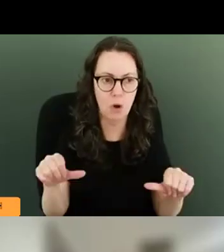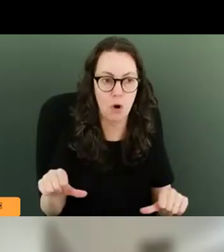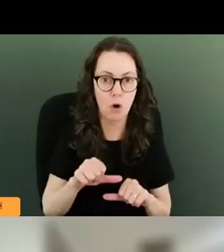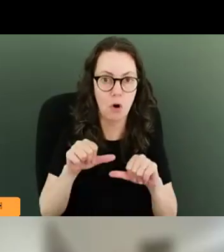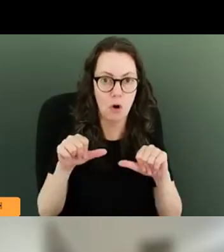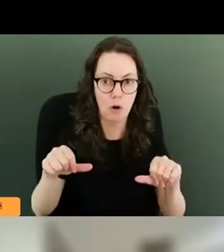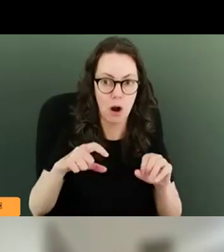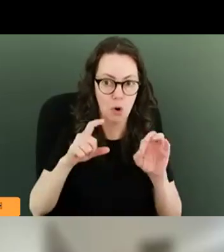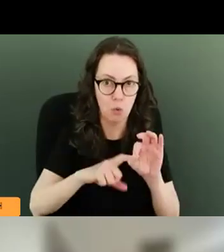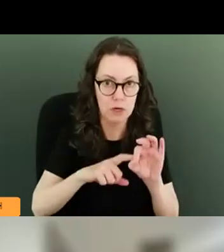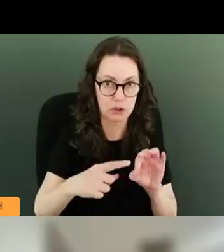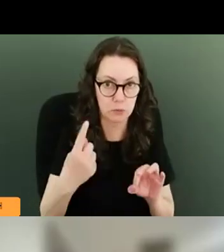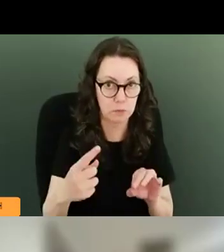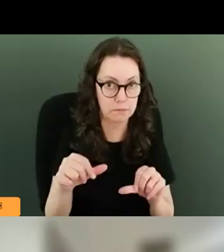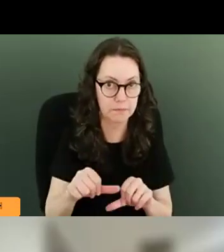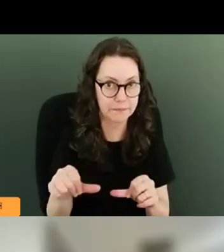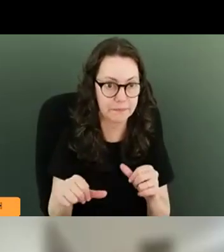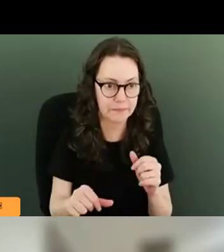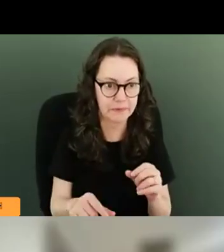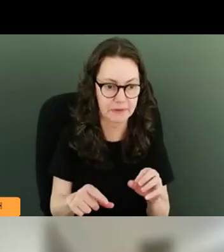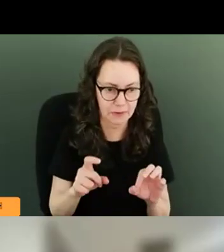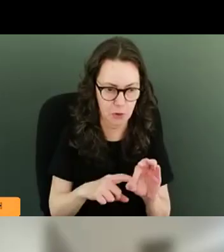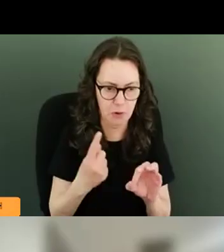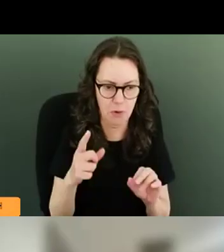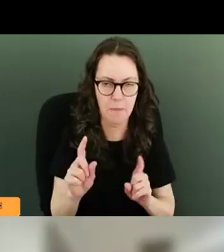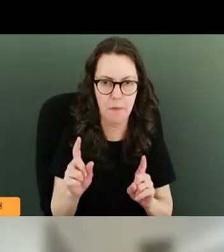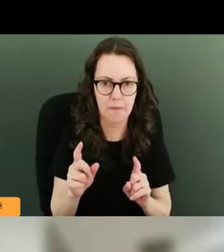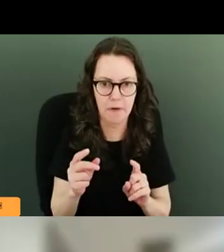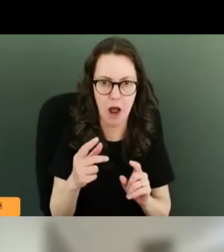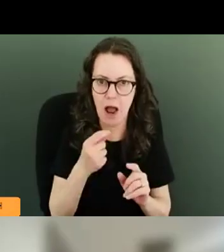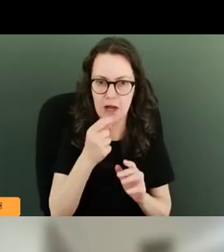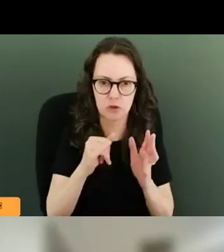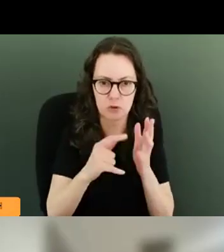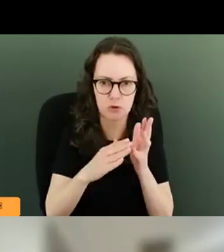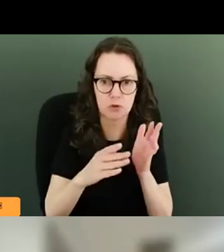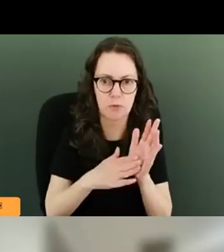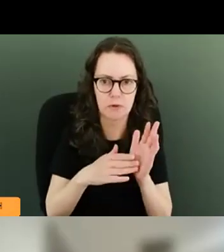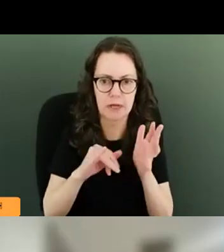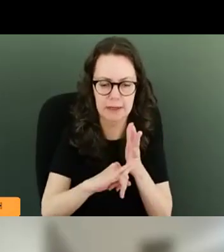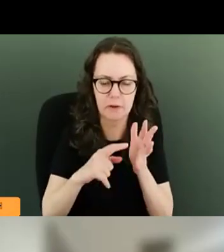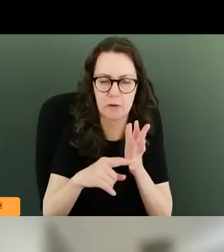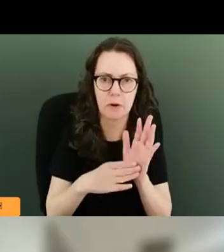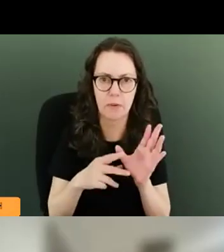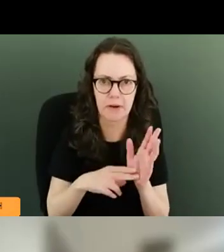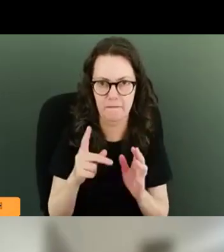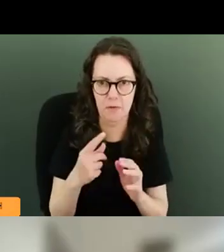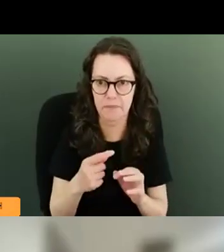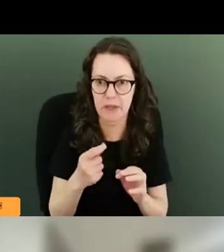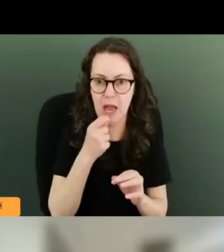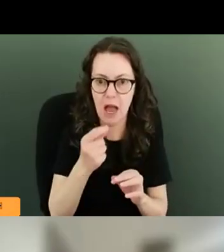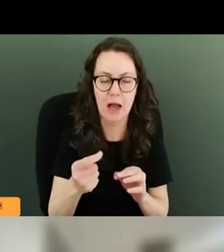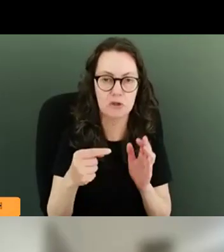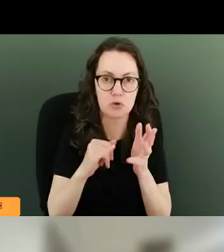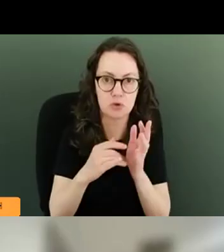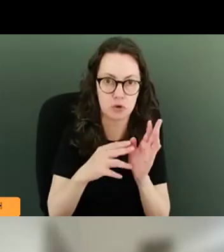a range of questions now. And the first one is for Summan. So Summan, you've worked on the Take Charge of